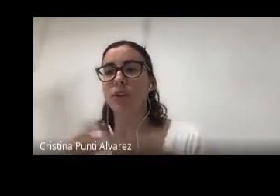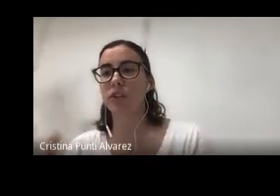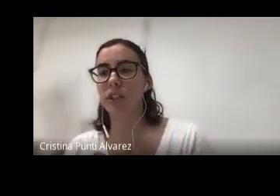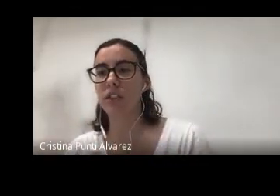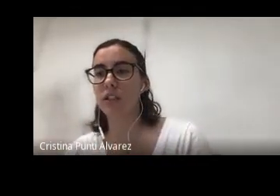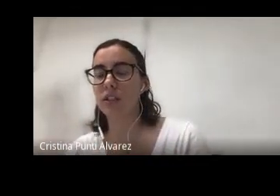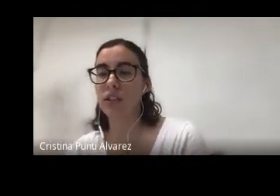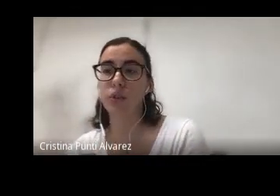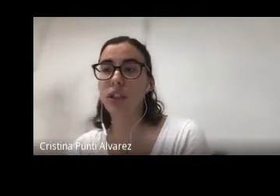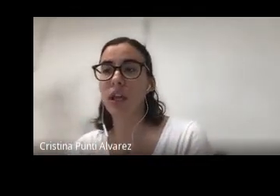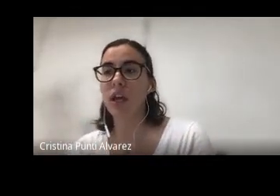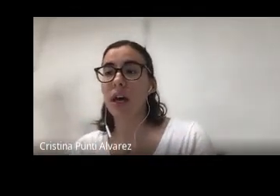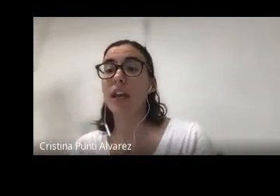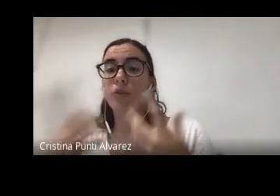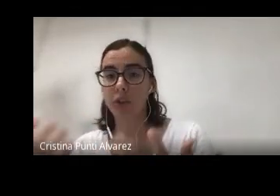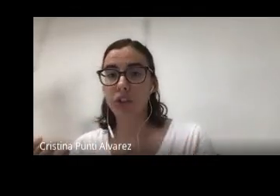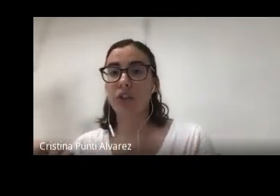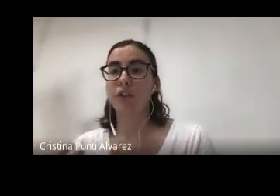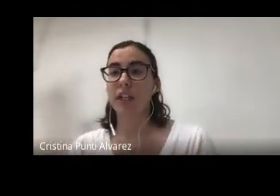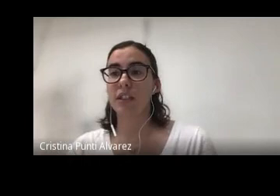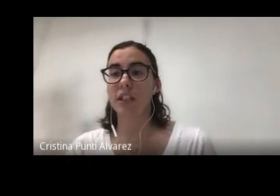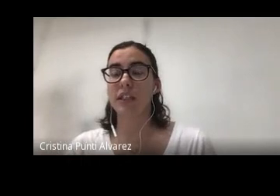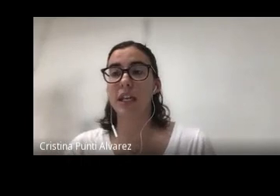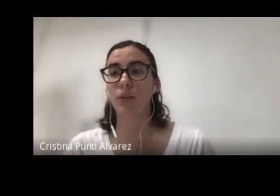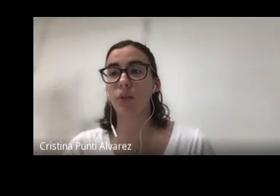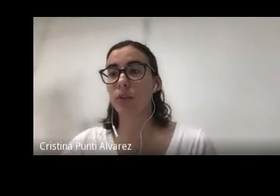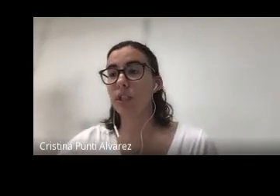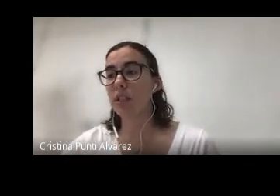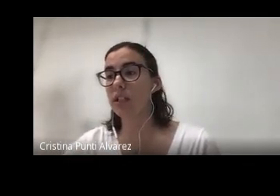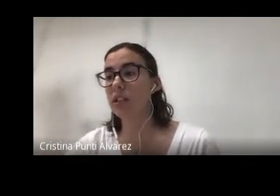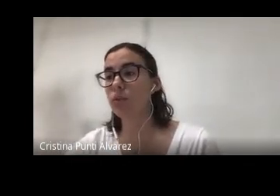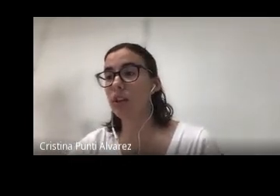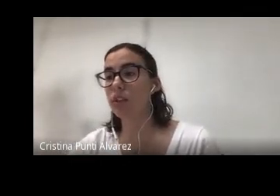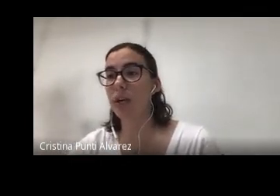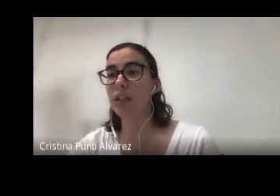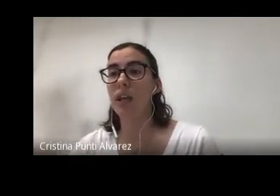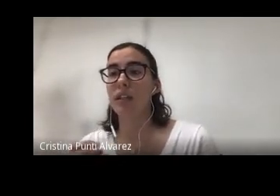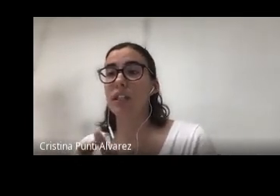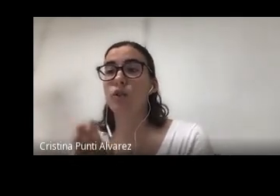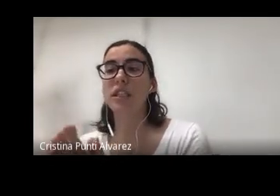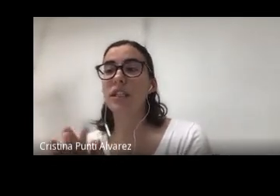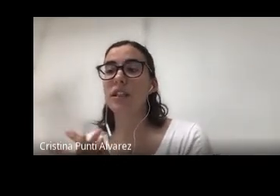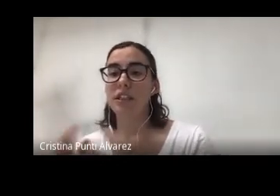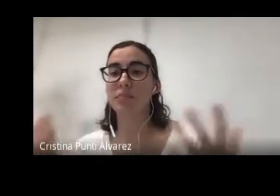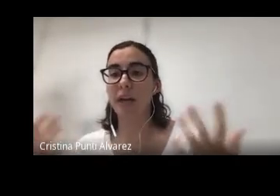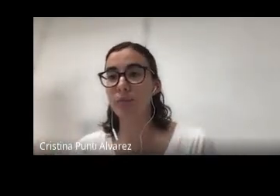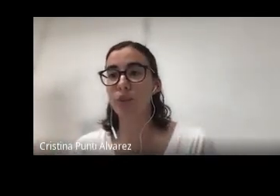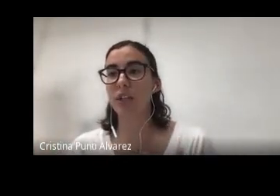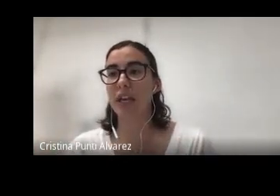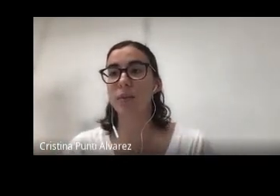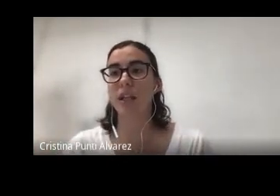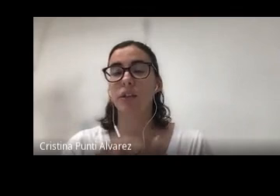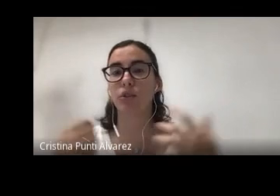3 months into it, a new version of this hand tracking was released, that is this one on the right, that as you can see, it's much